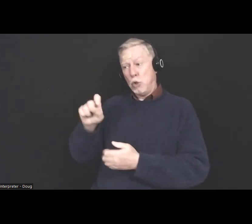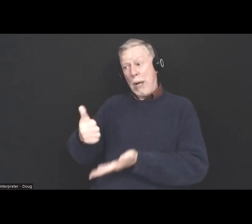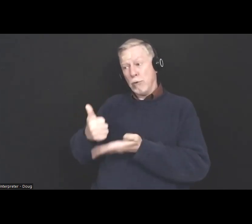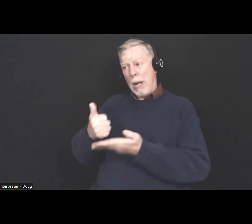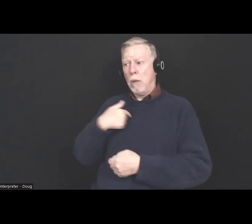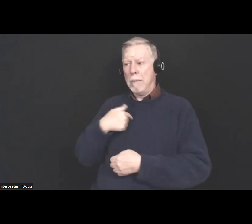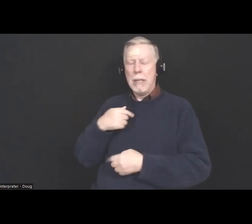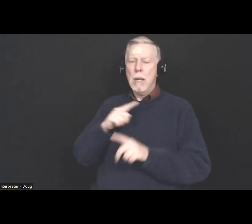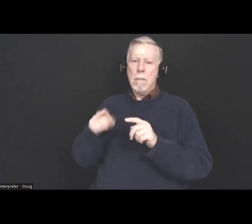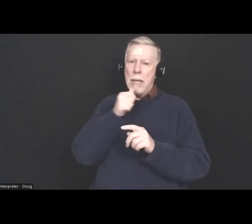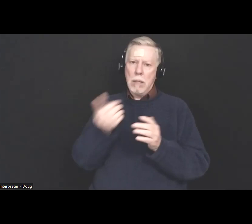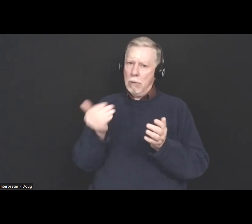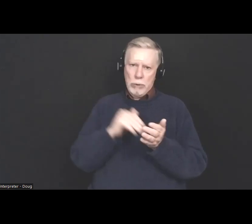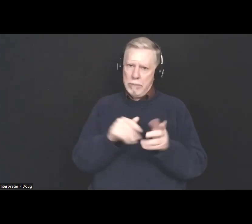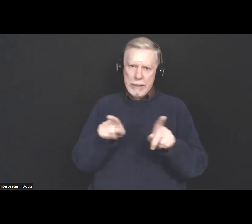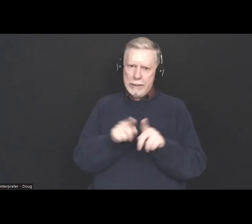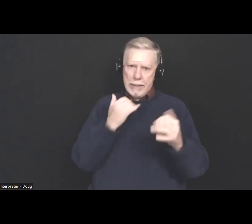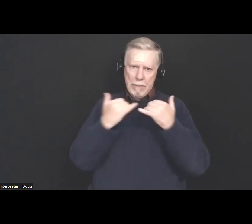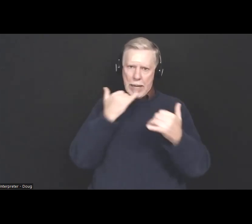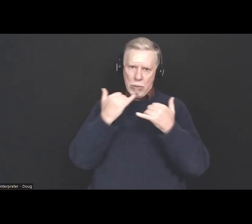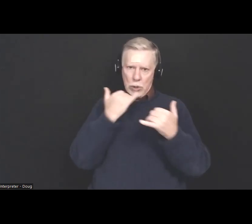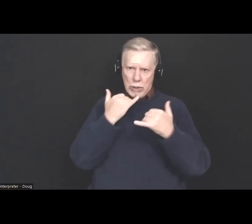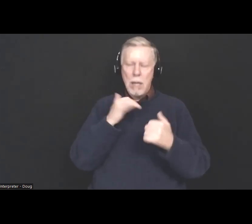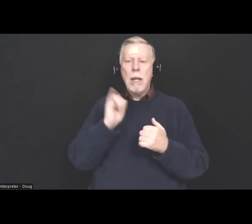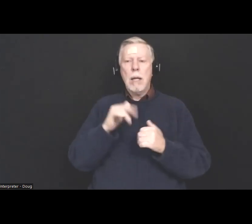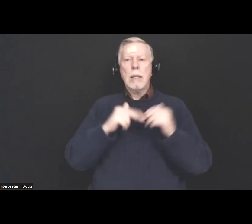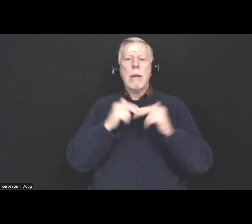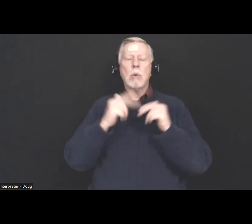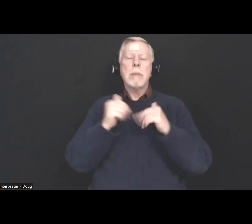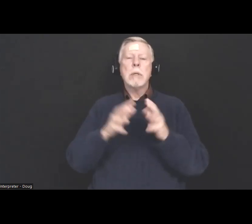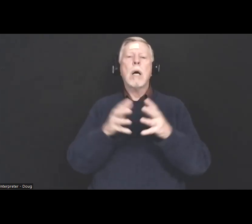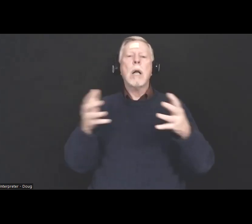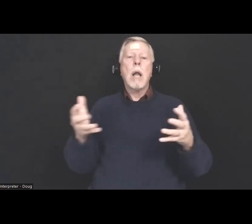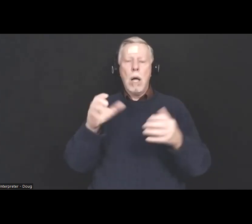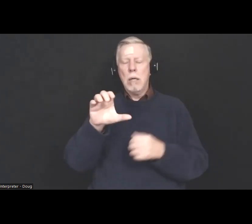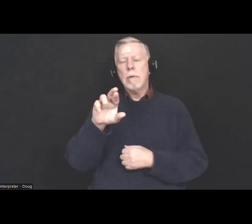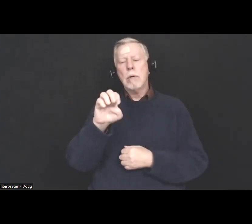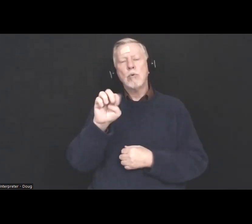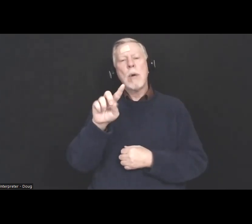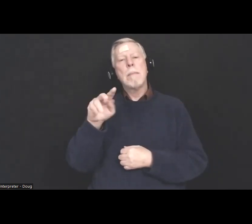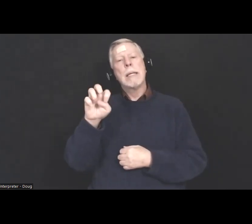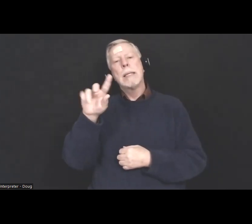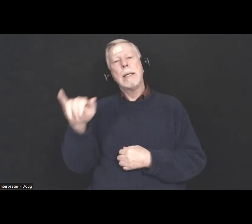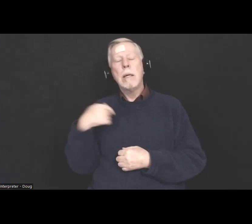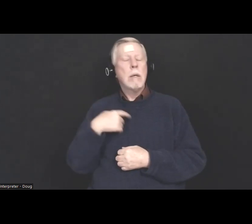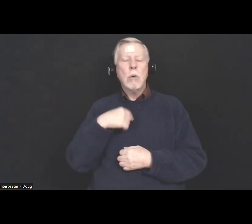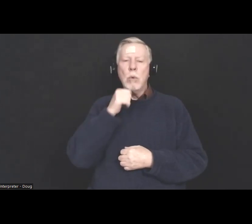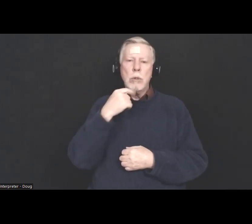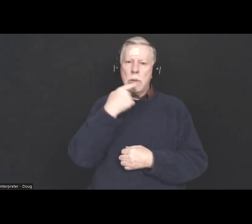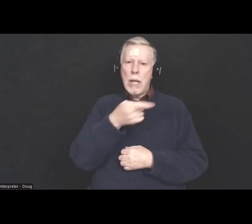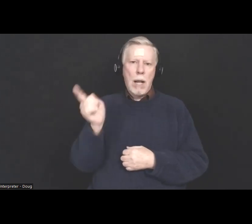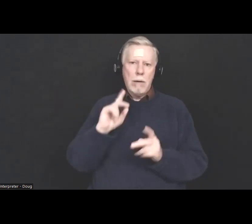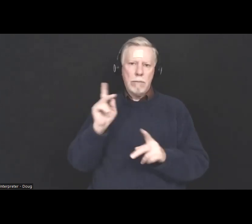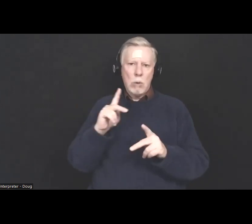the same errors again. That builds a lot of credibility, because we don't often tell folks, especially we're in client